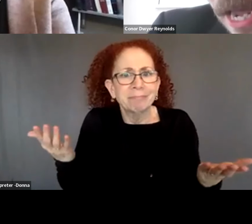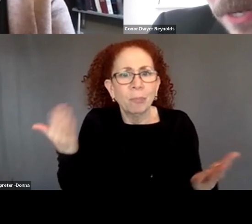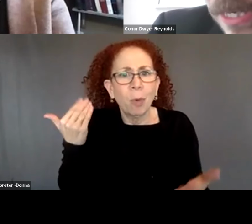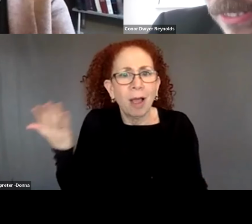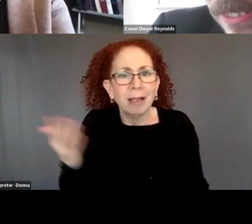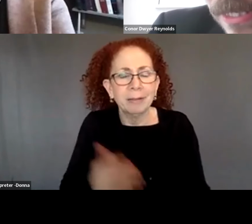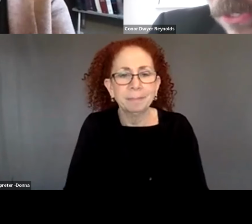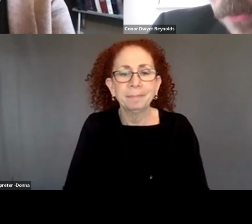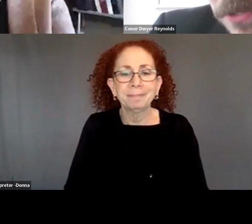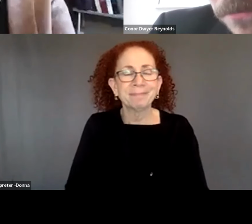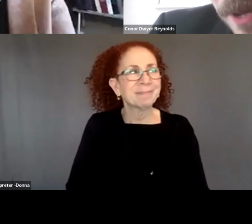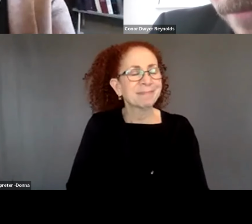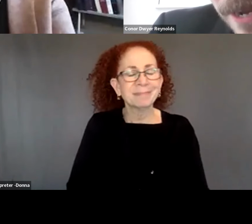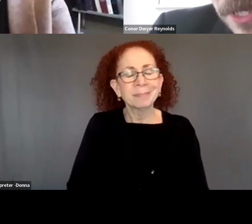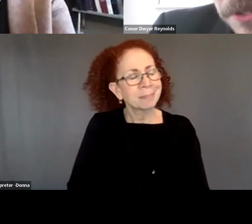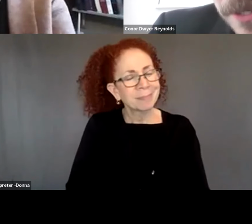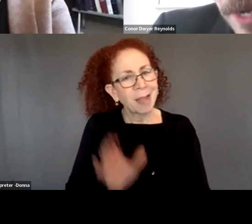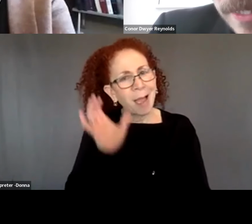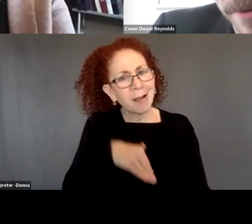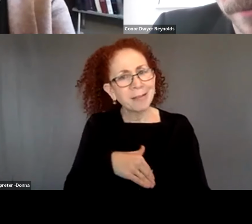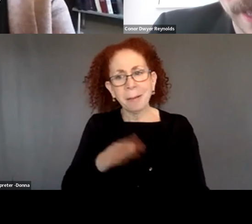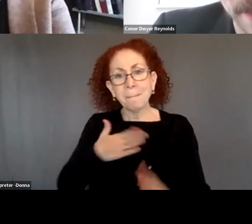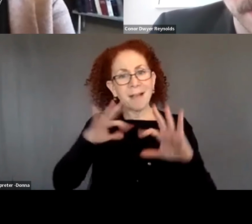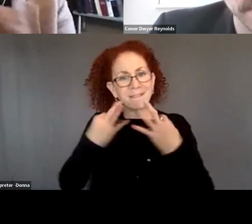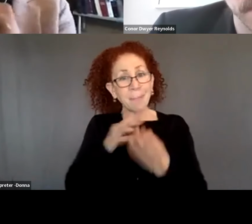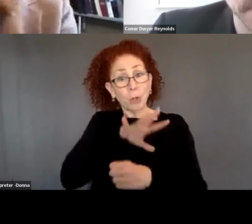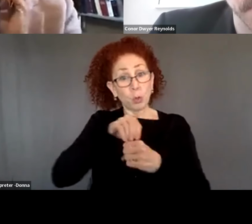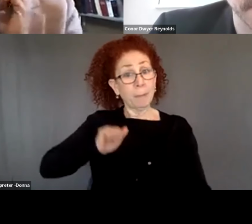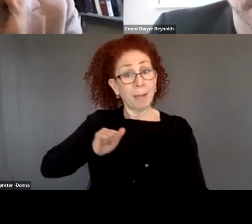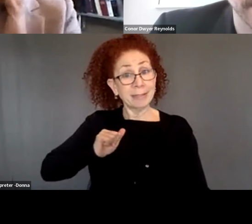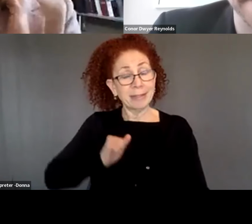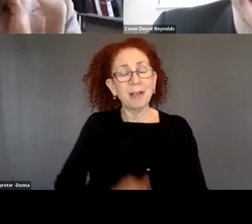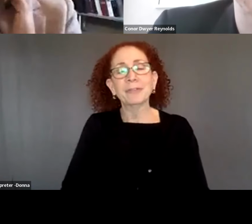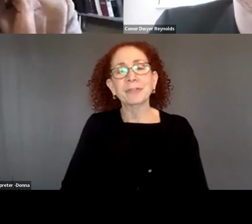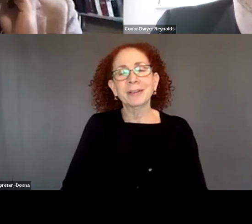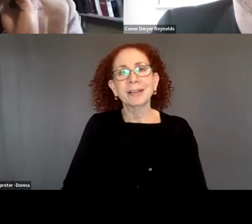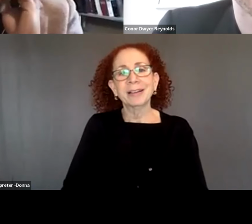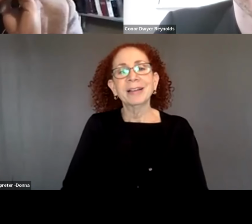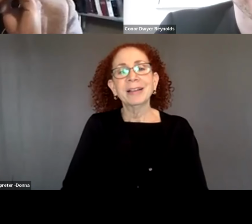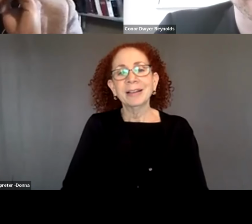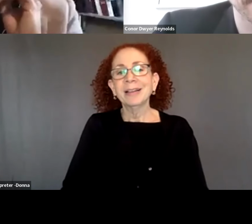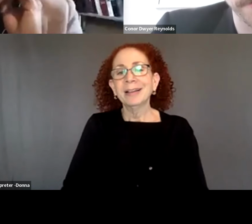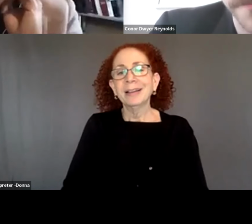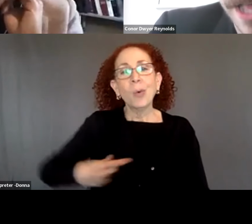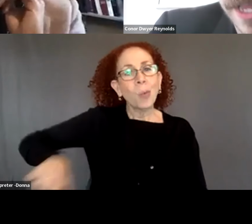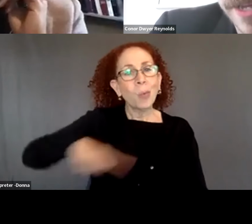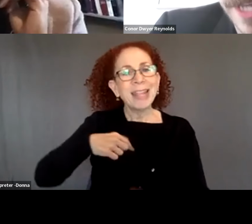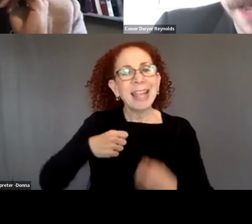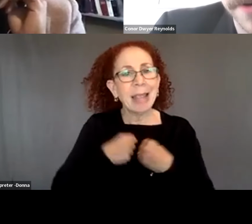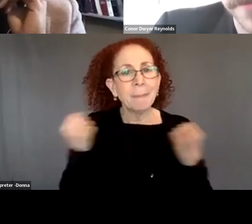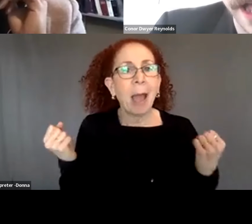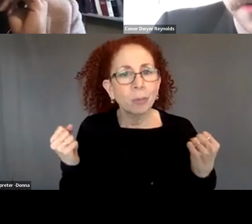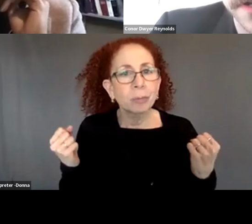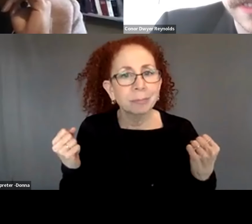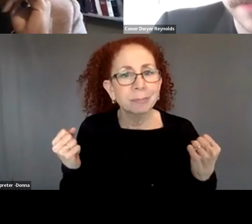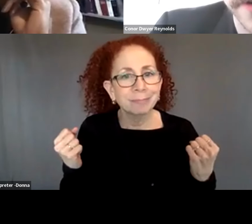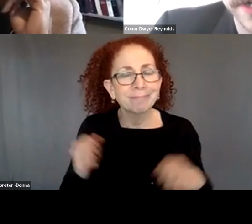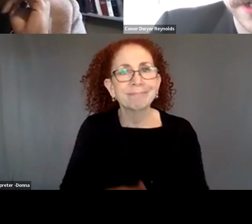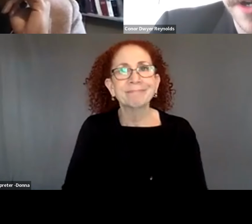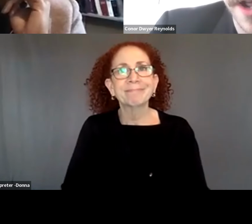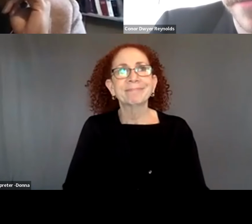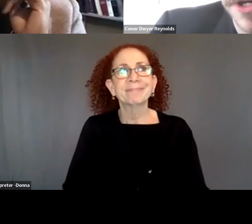And the irony is that so much of my family, including myself, came out, through my lifetime and found